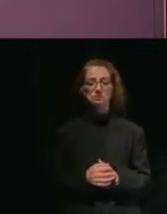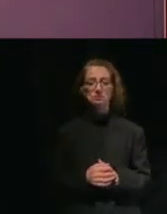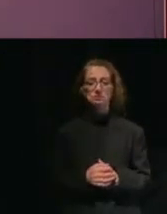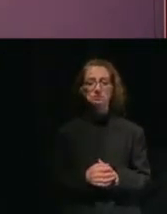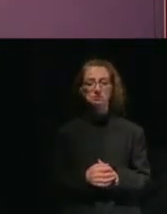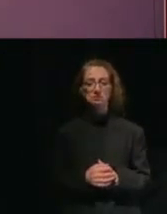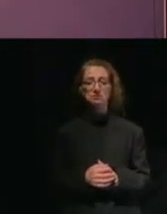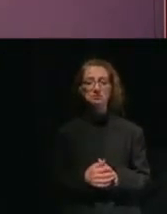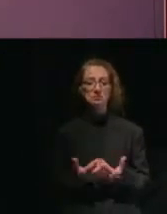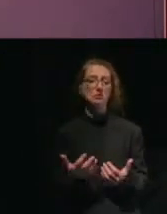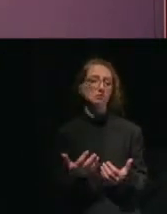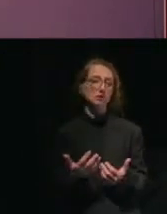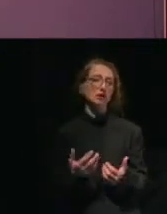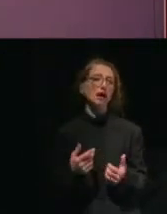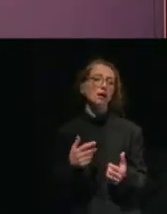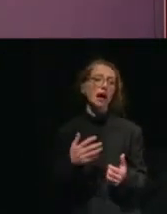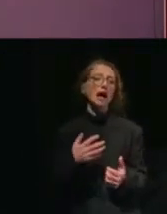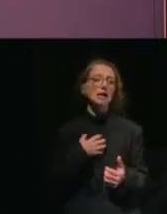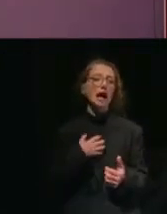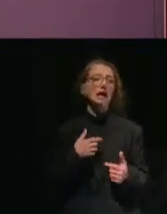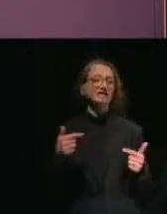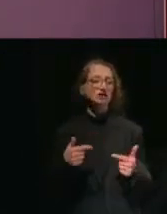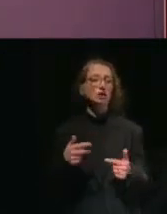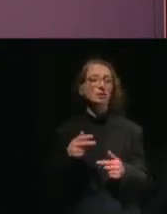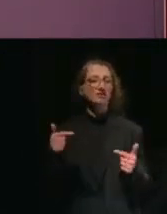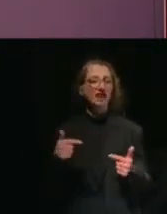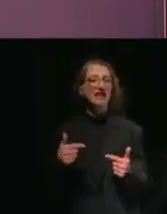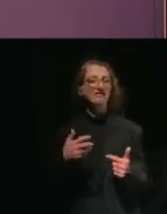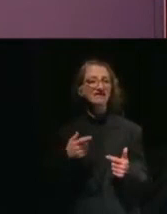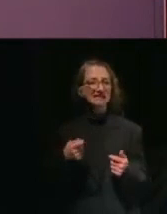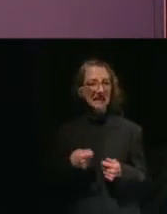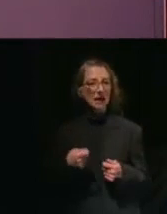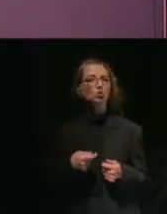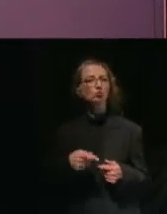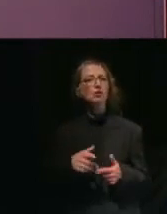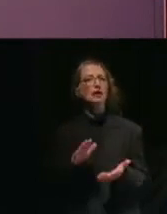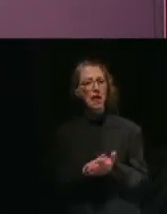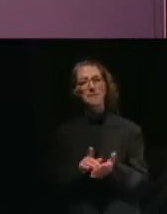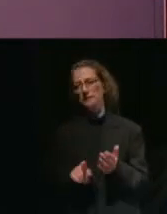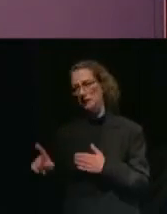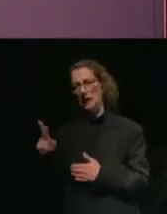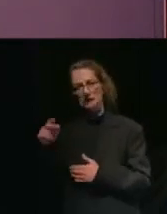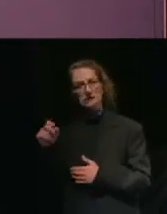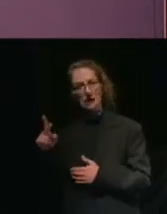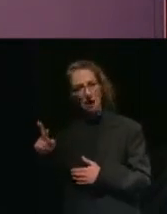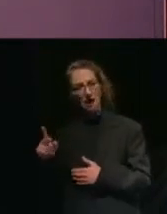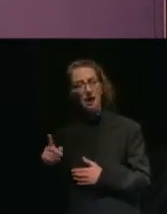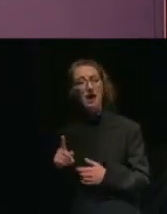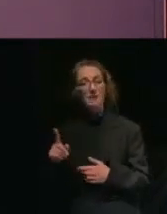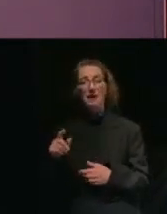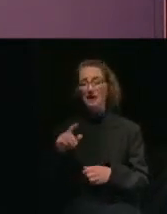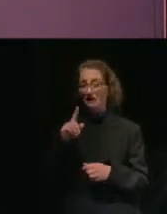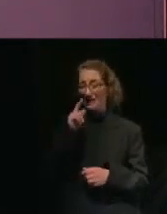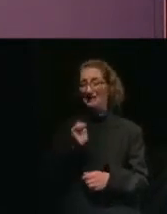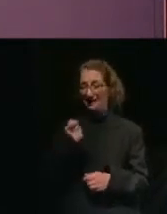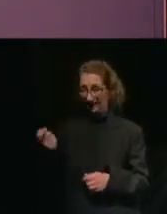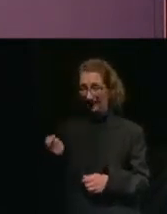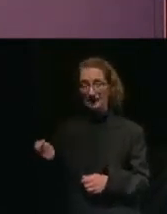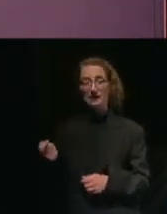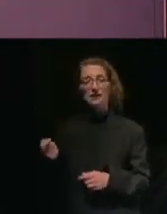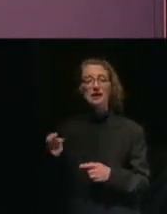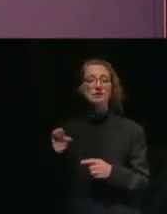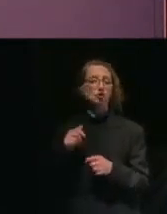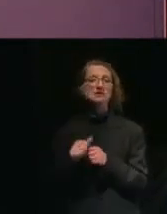And aside from the integration in the health insurance and care insurance funds, social safeguarding, despite the KSK system,